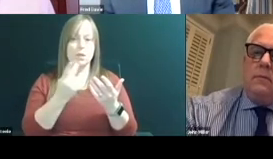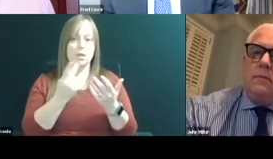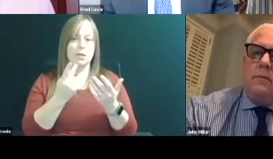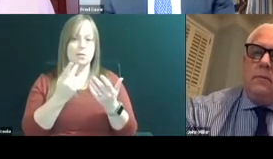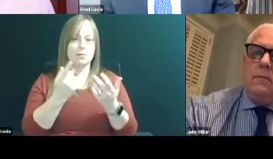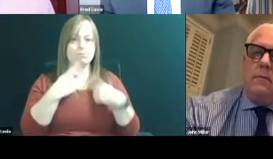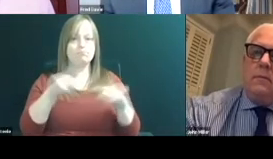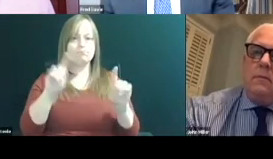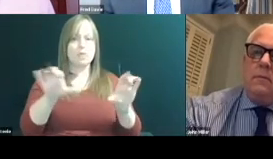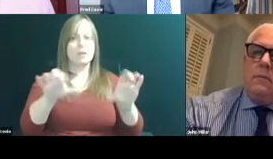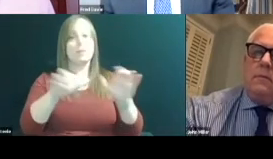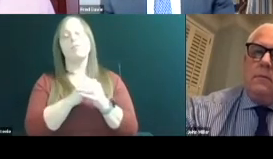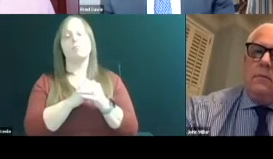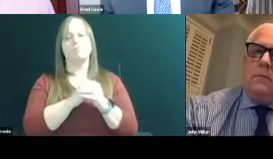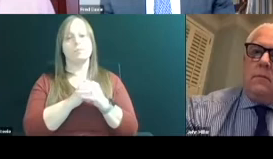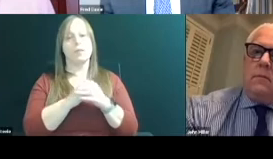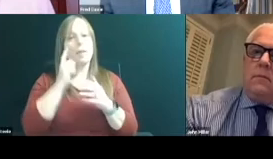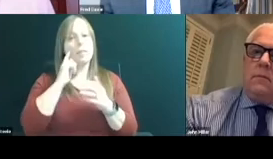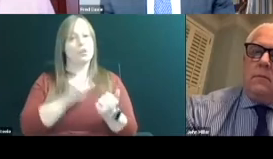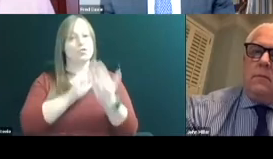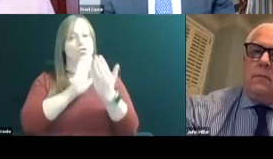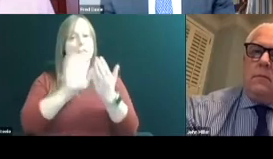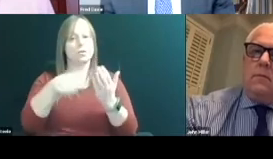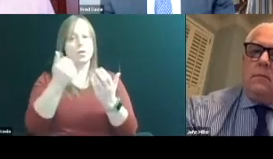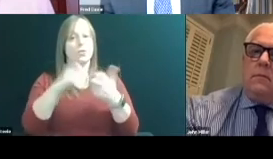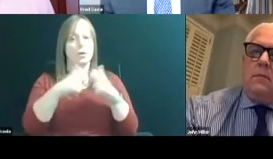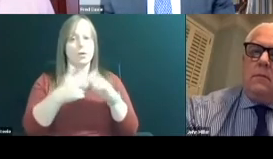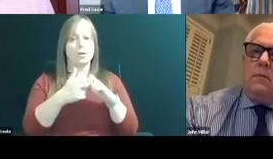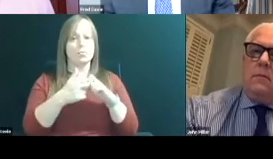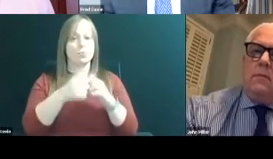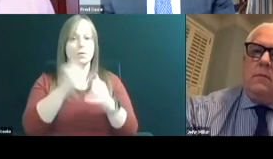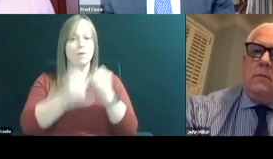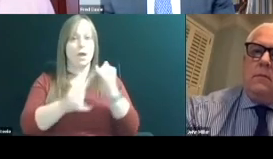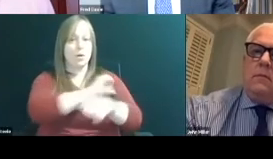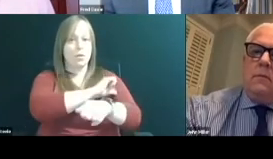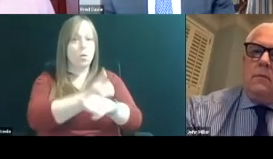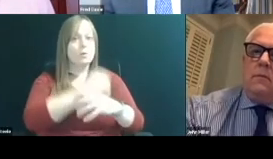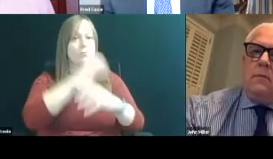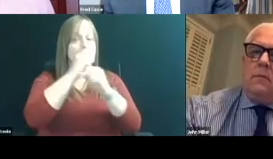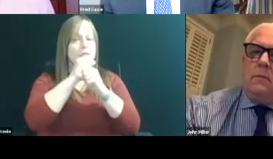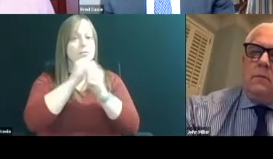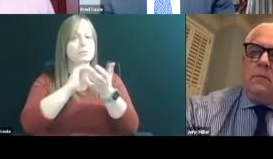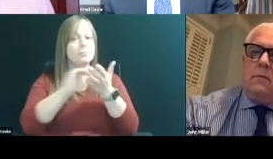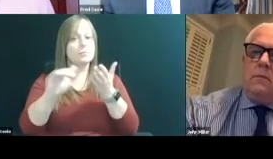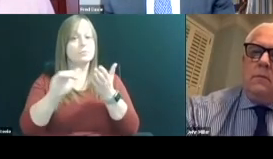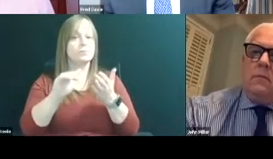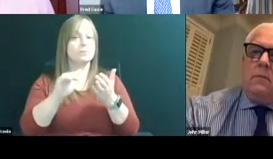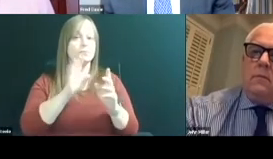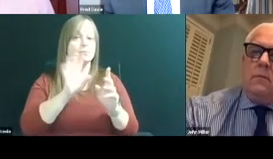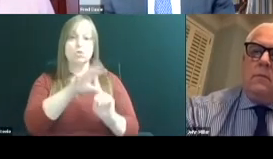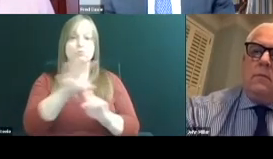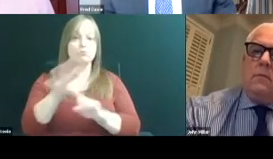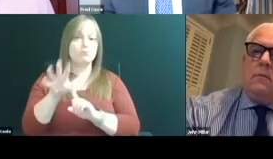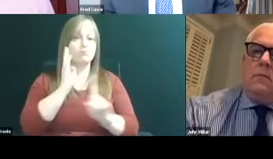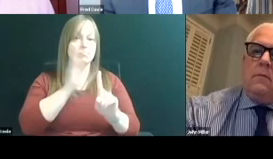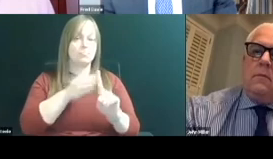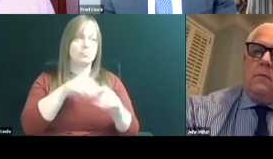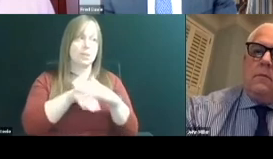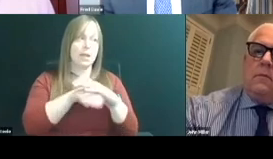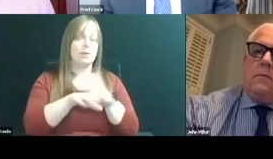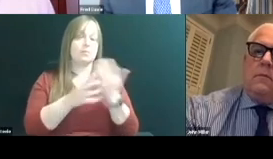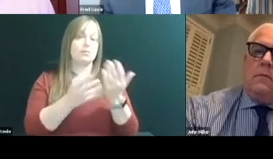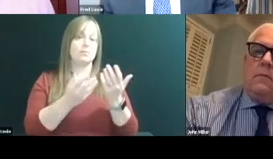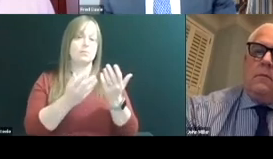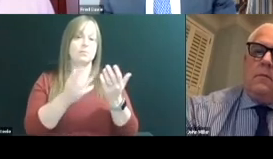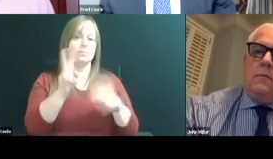we're getting there. I think if we address these other issues, final authority, sealing statutes, direct access to body-worn camera footage,